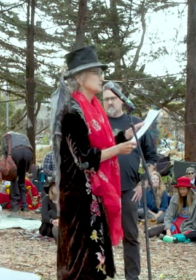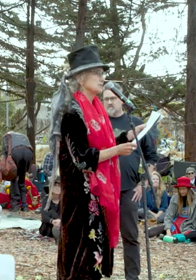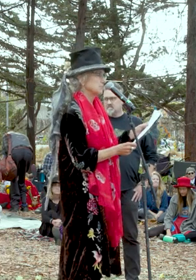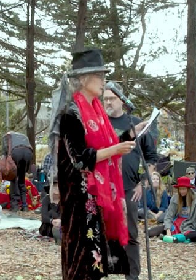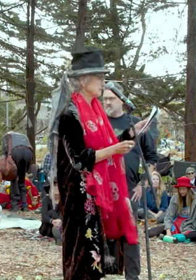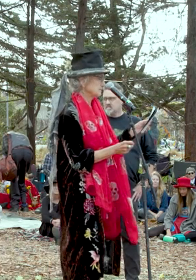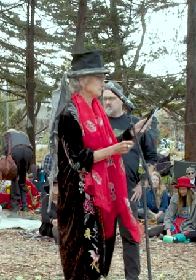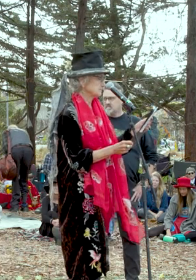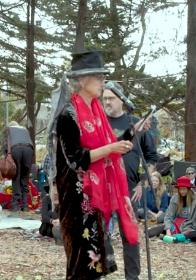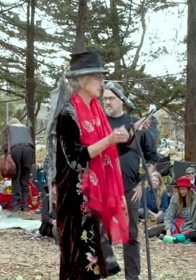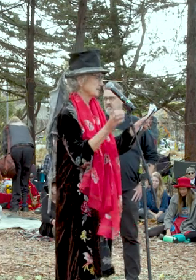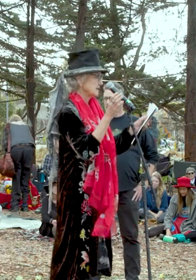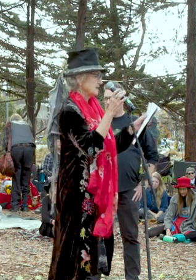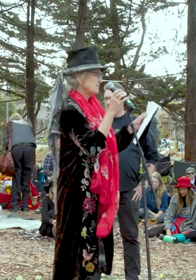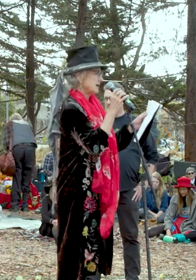Peter Shibler.